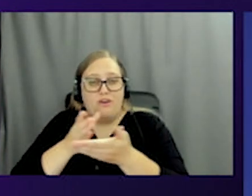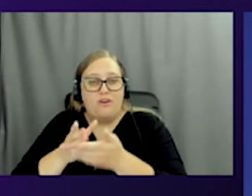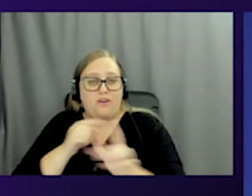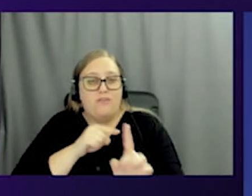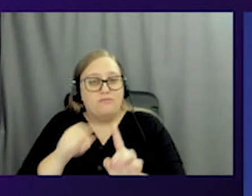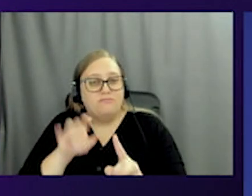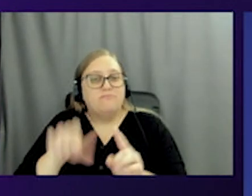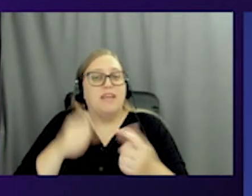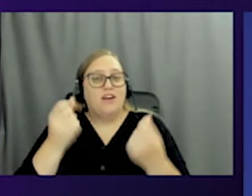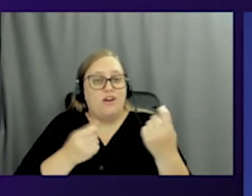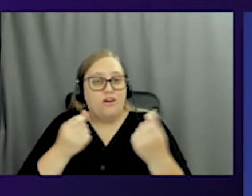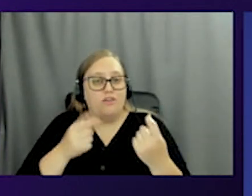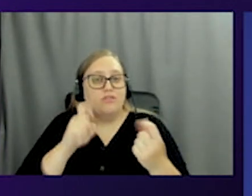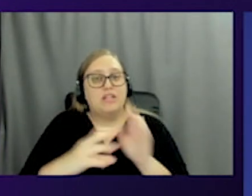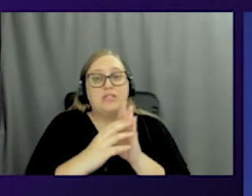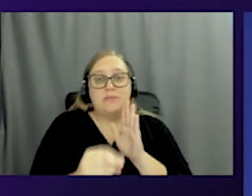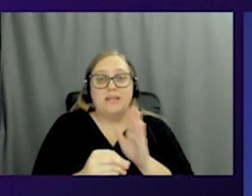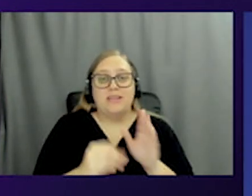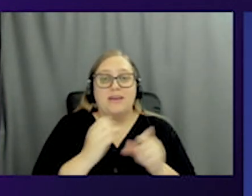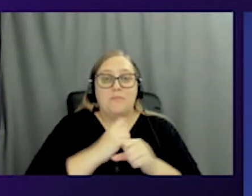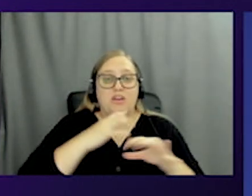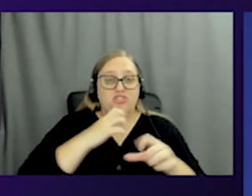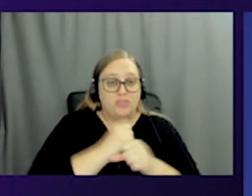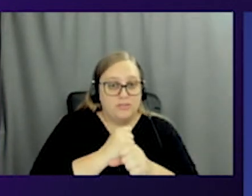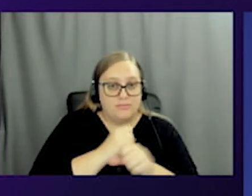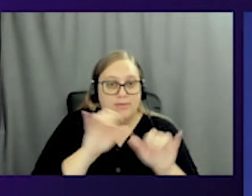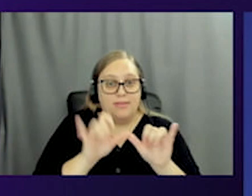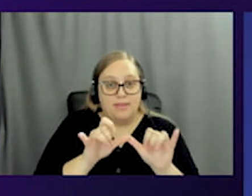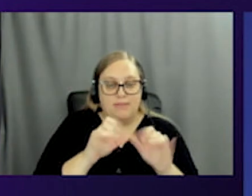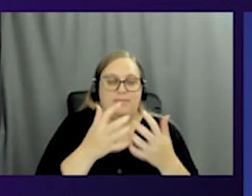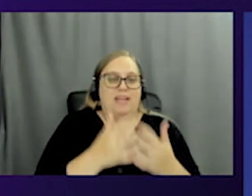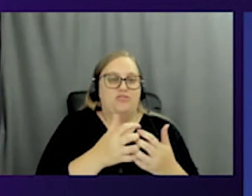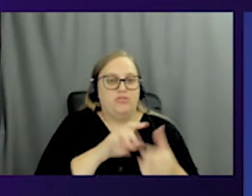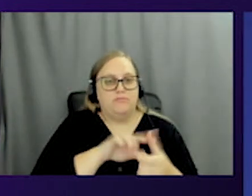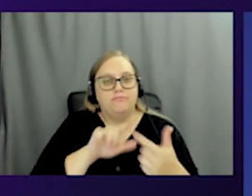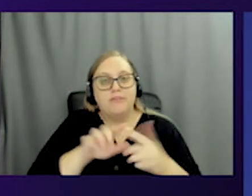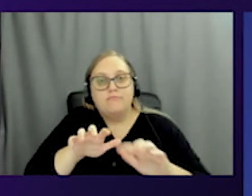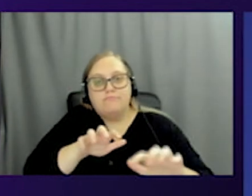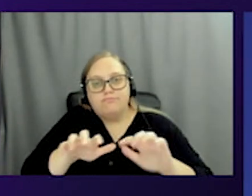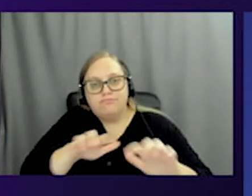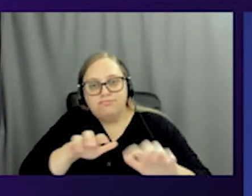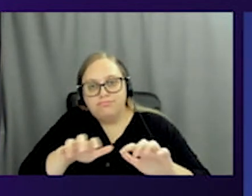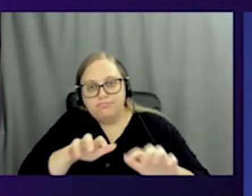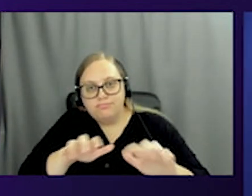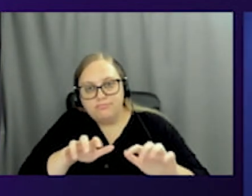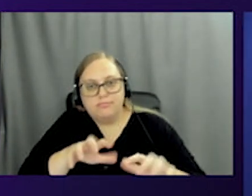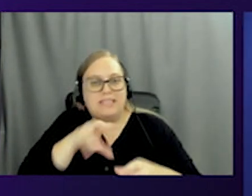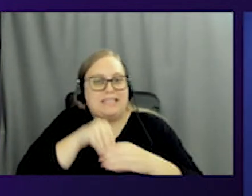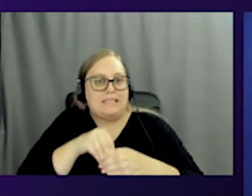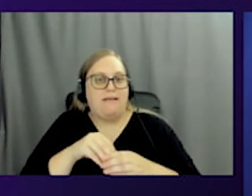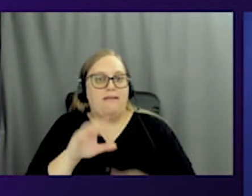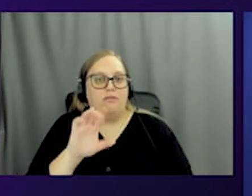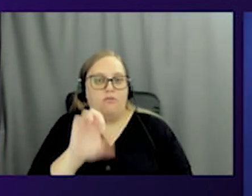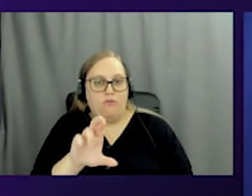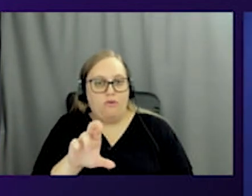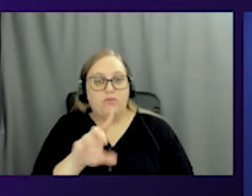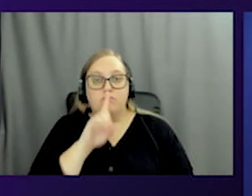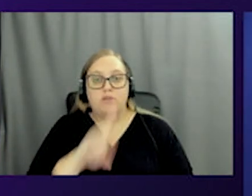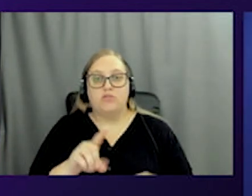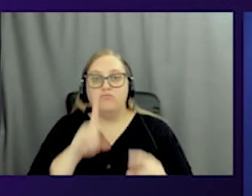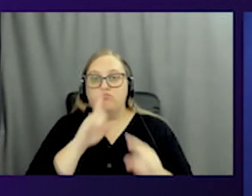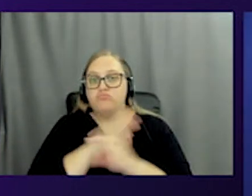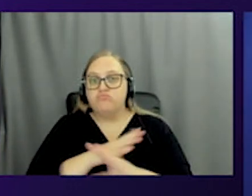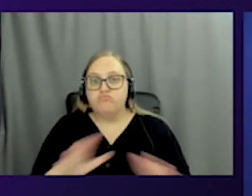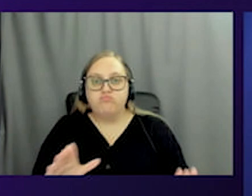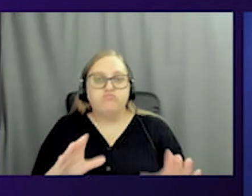simulate the combustion in the engine. You may need to simulate the vibration and harmonics inside the cab to make sure it's a quiet ride. The airflow